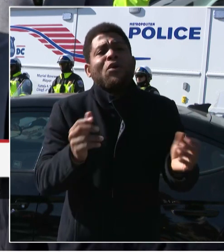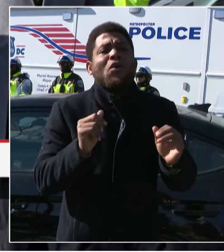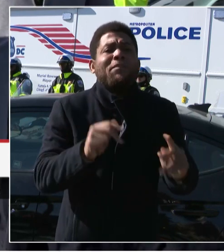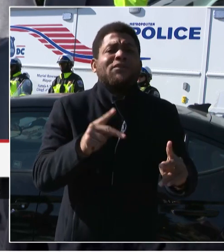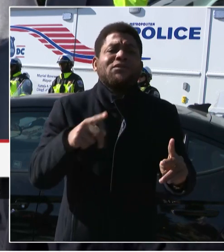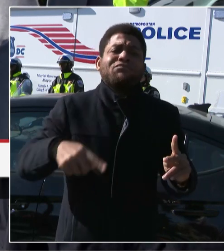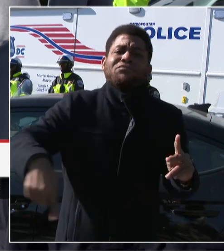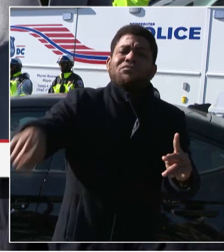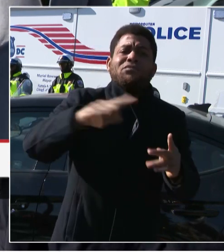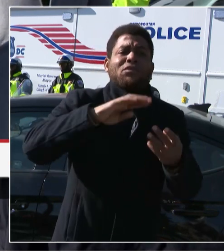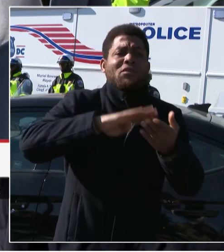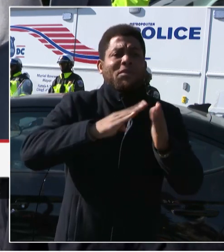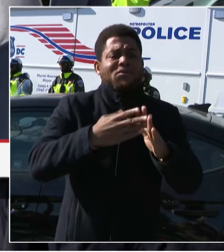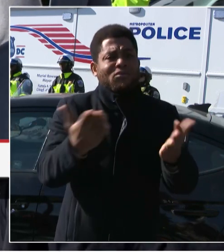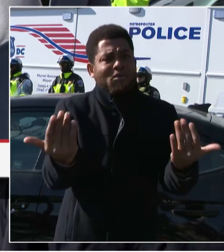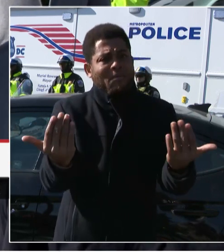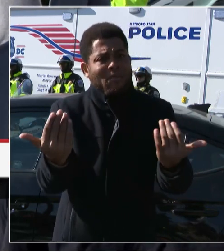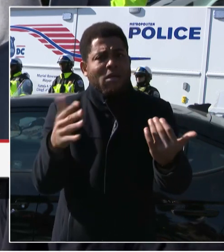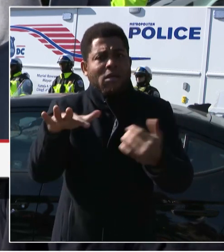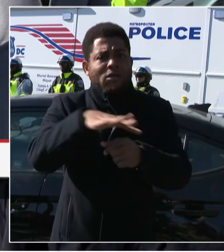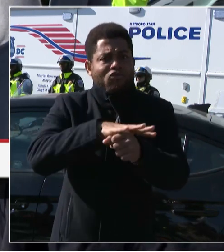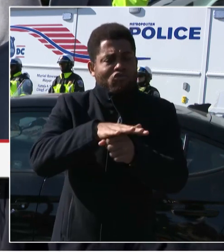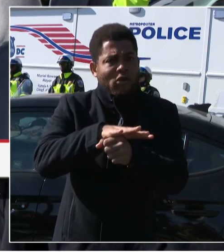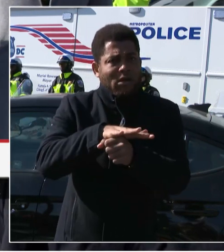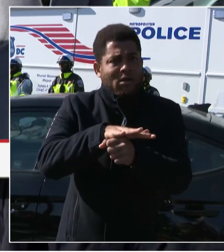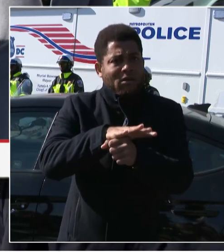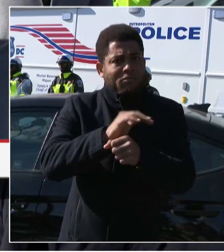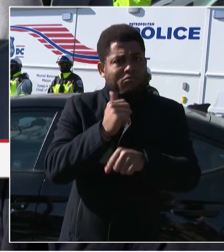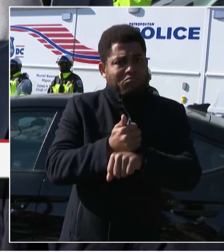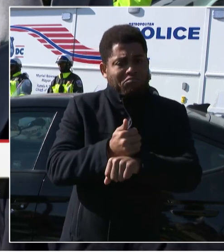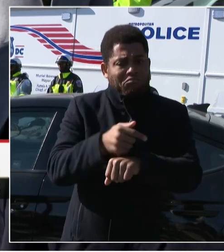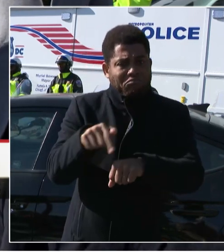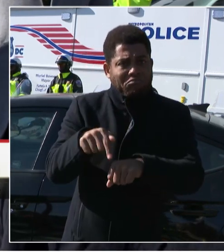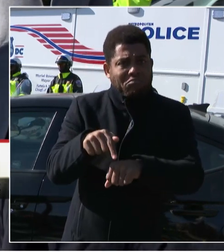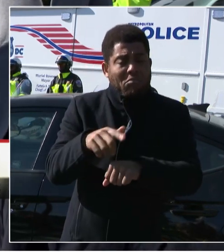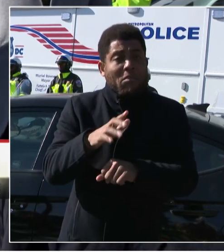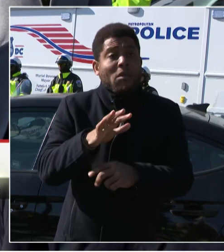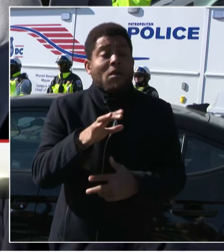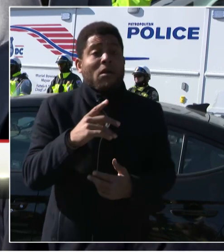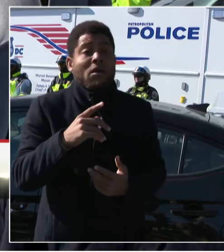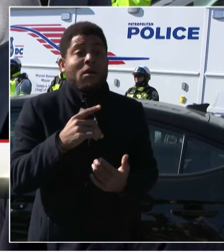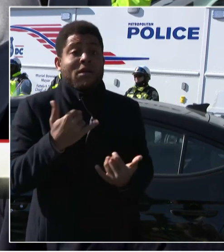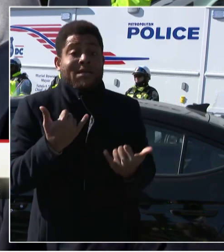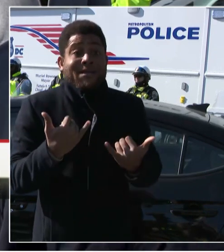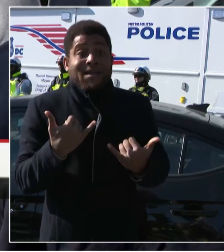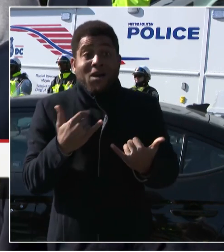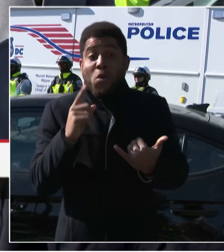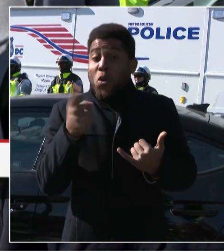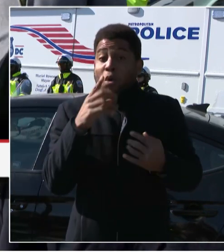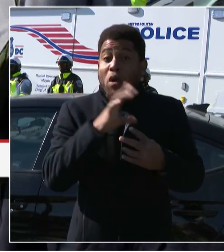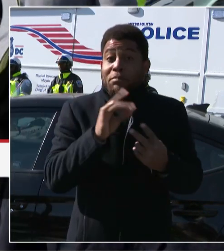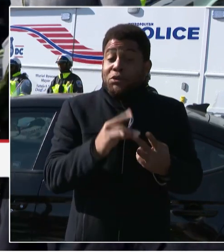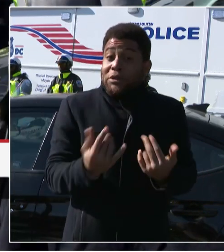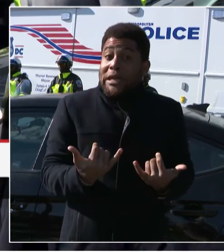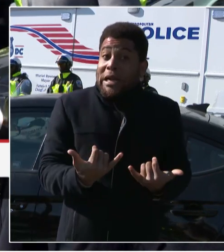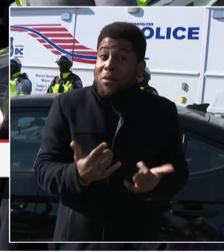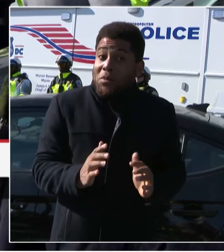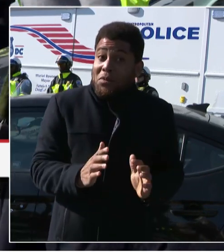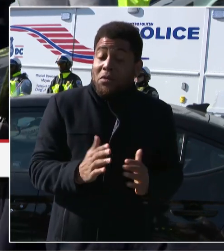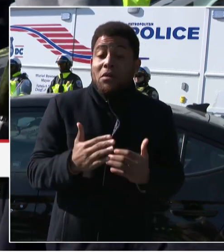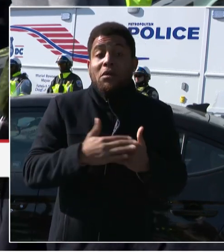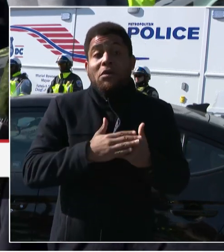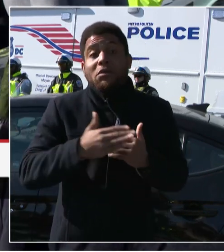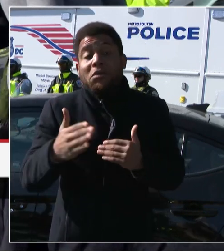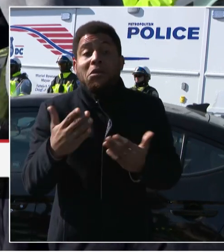come to their respective PSAs, and that today is the only option as of right now that we're offering for them to come to their